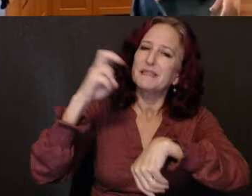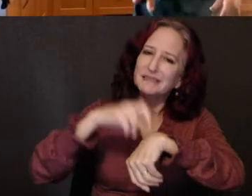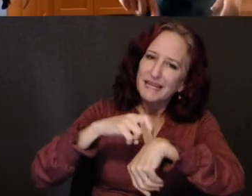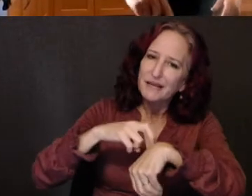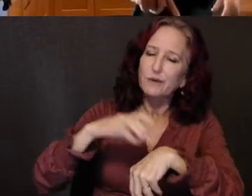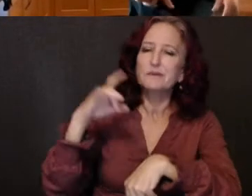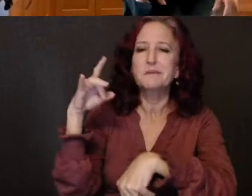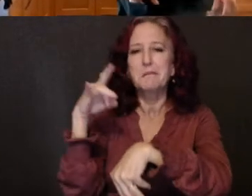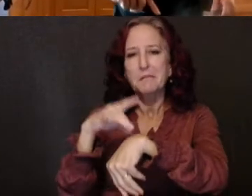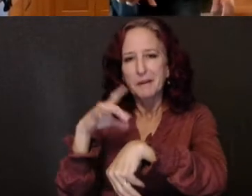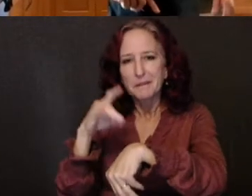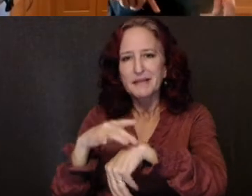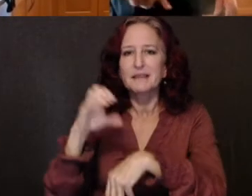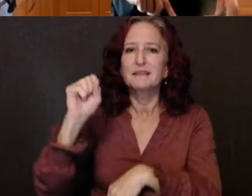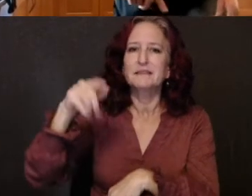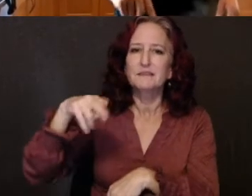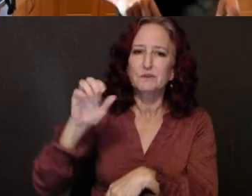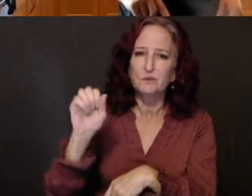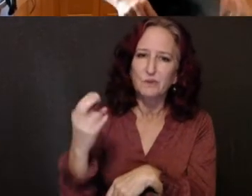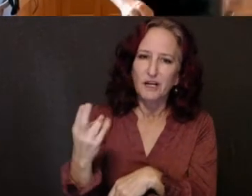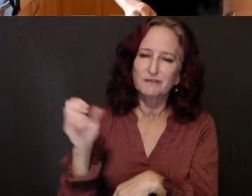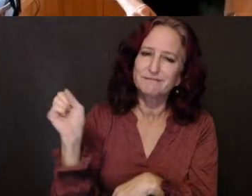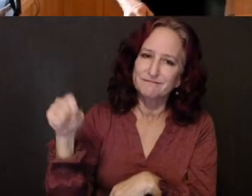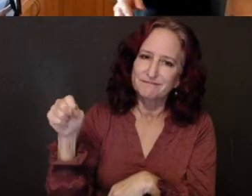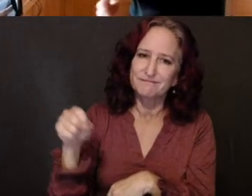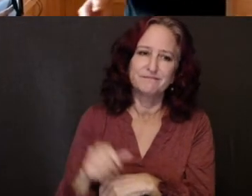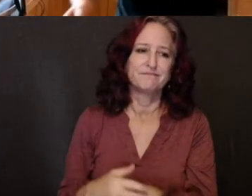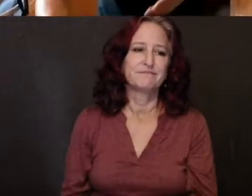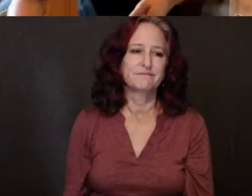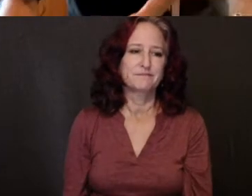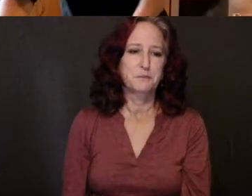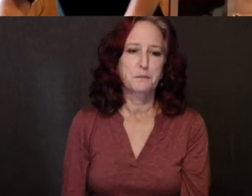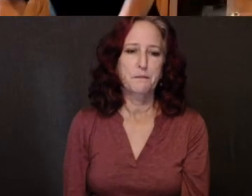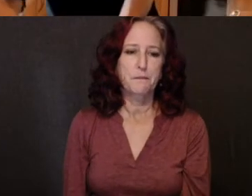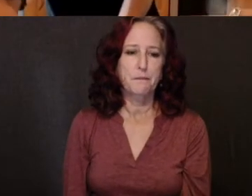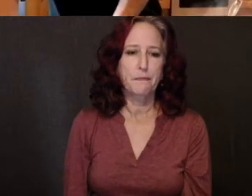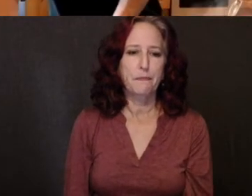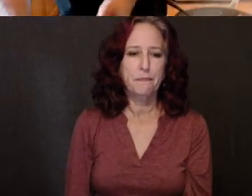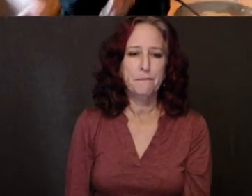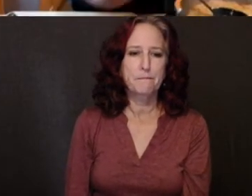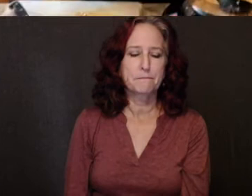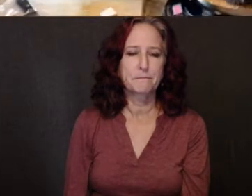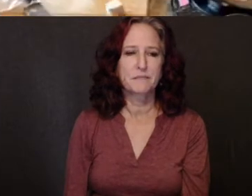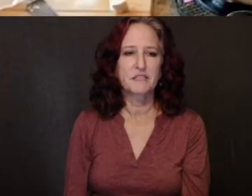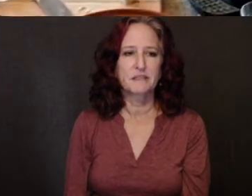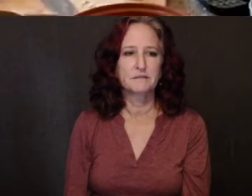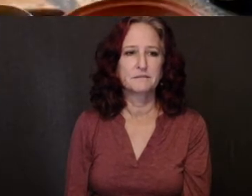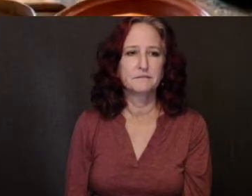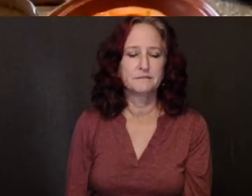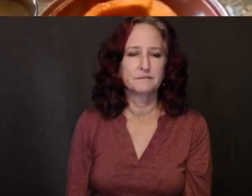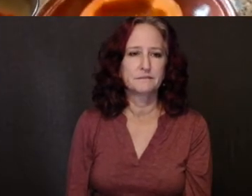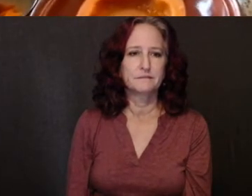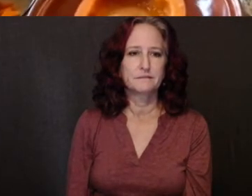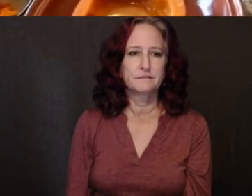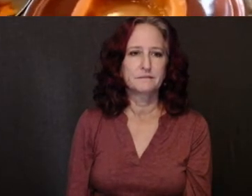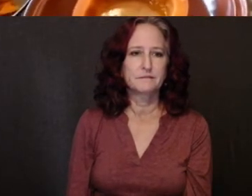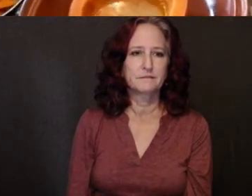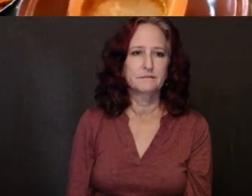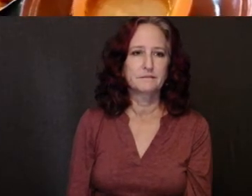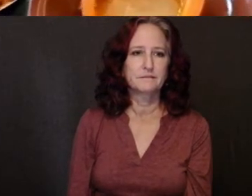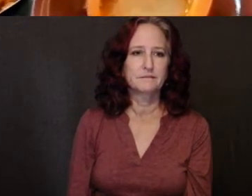You know, there's quite a few like yummy things, but you know, definitely more of the potatoes, the pumpkins,